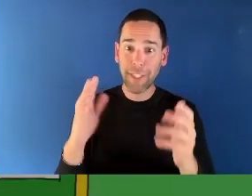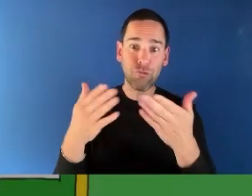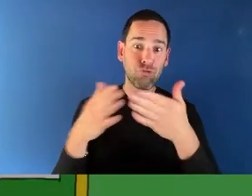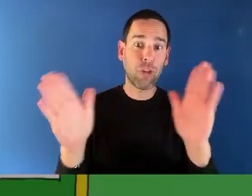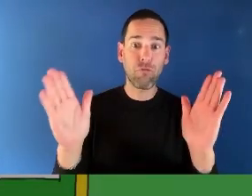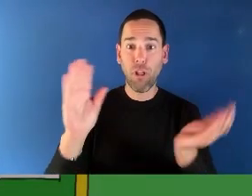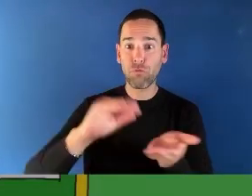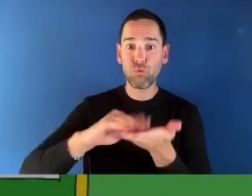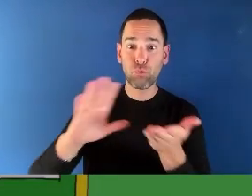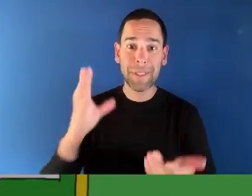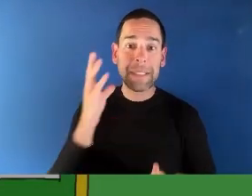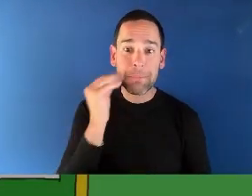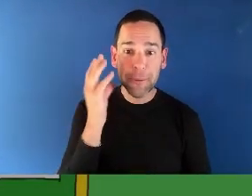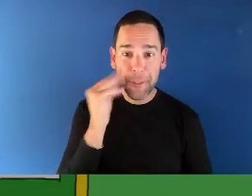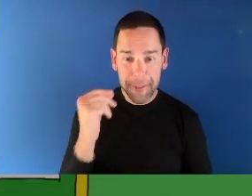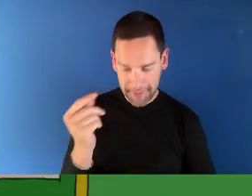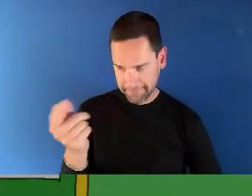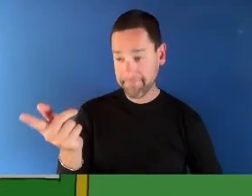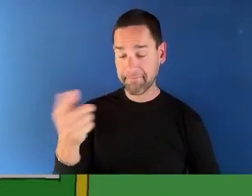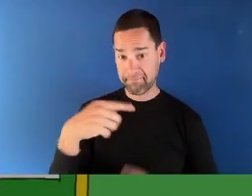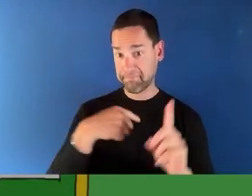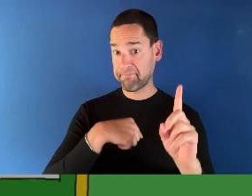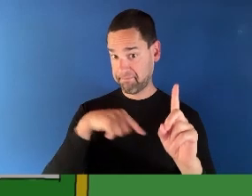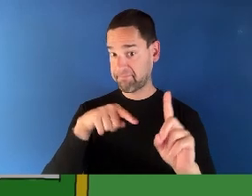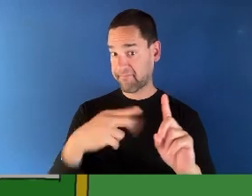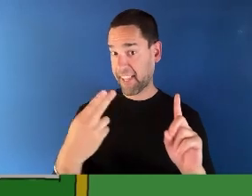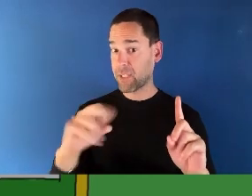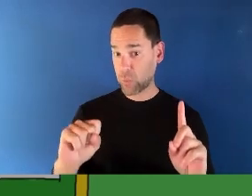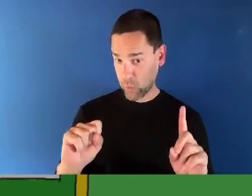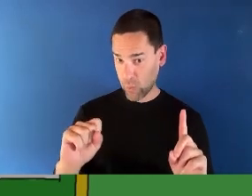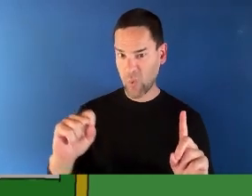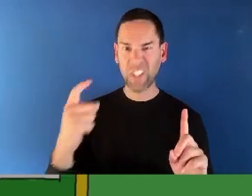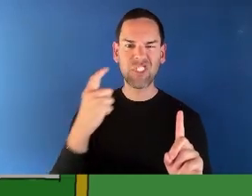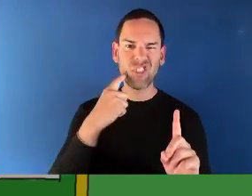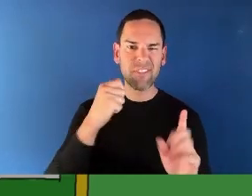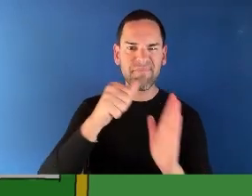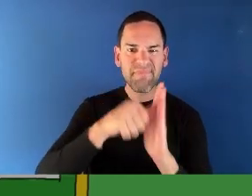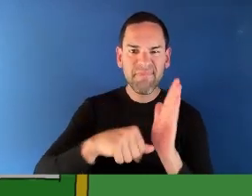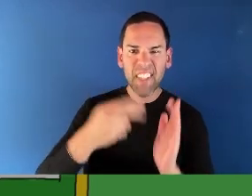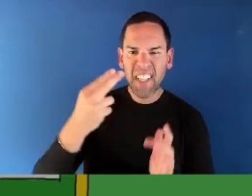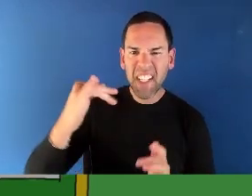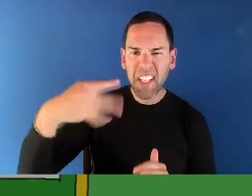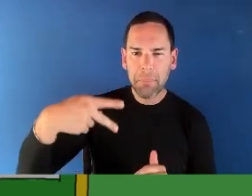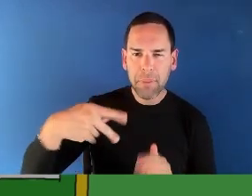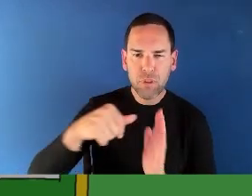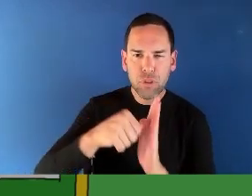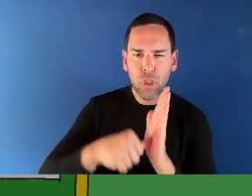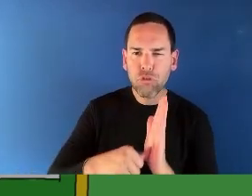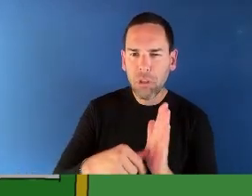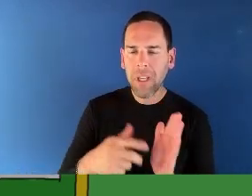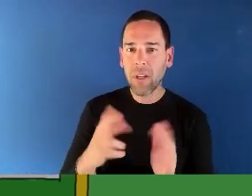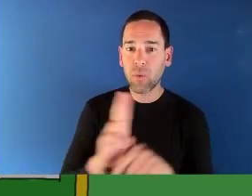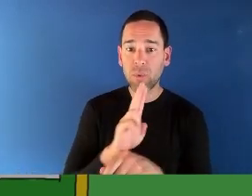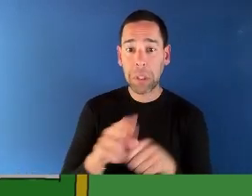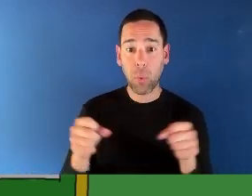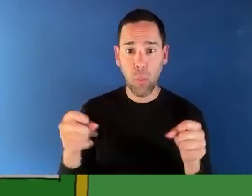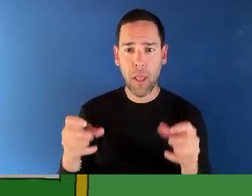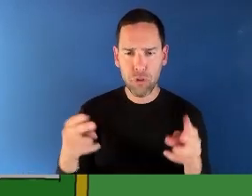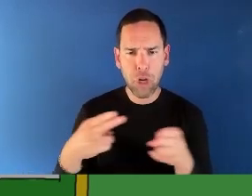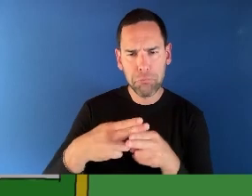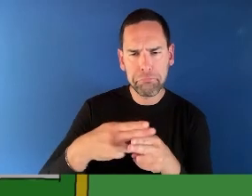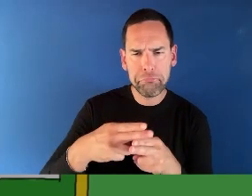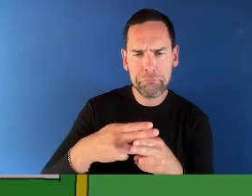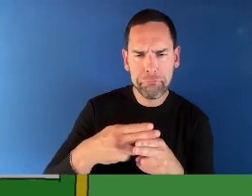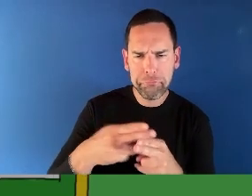experience. So when I was in high school, I was coming off of a hip surgery and was in a wheelchair, and in like they